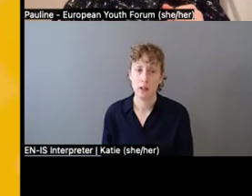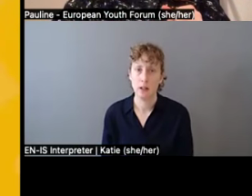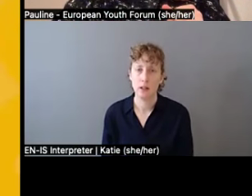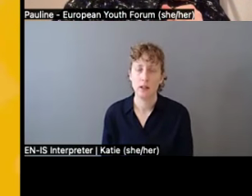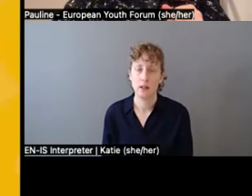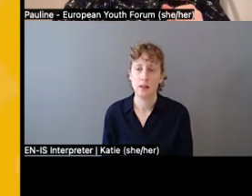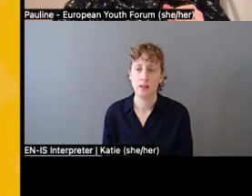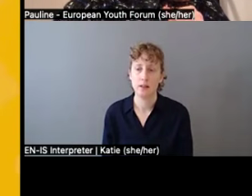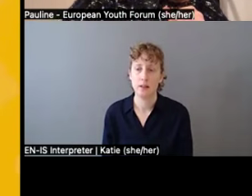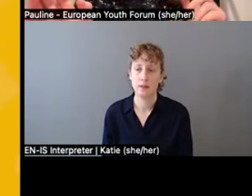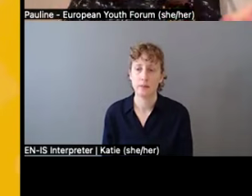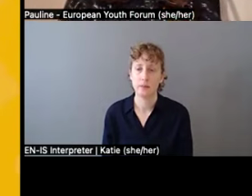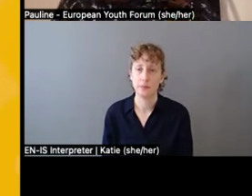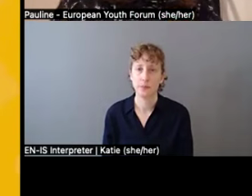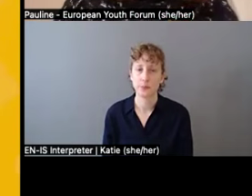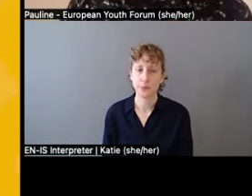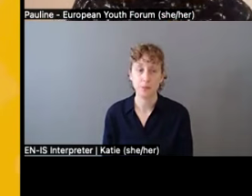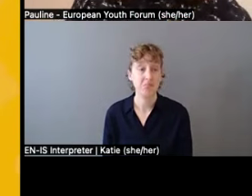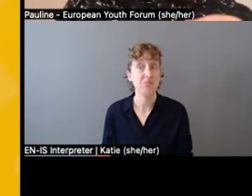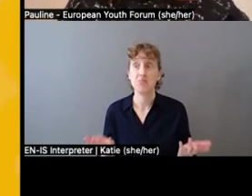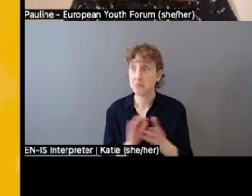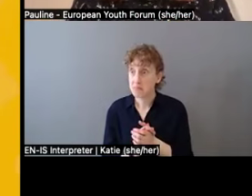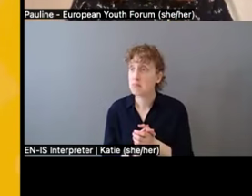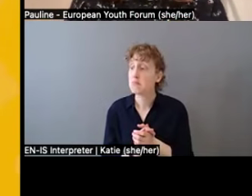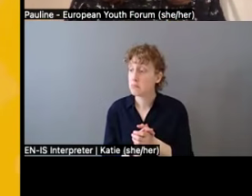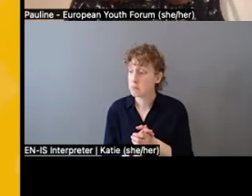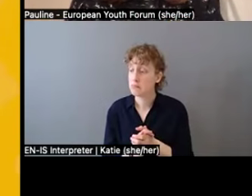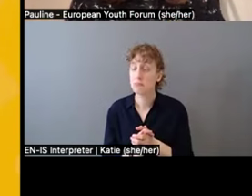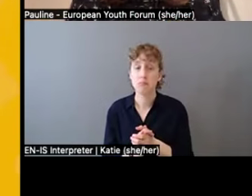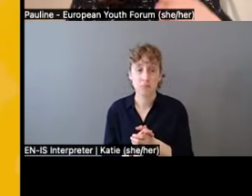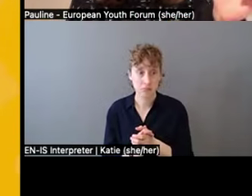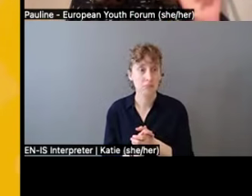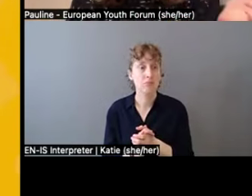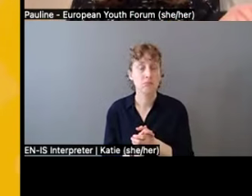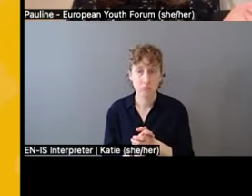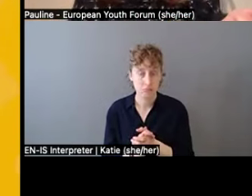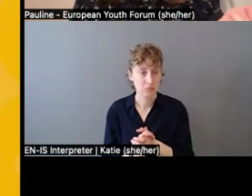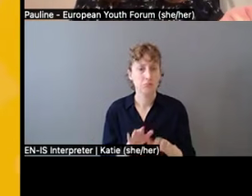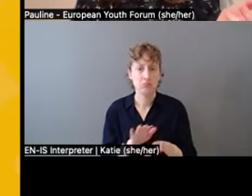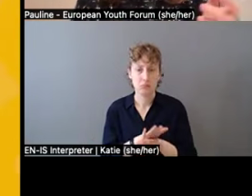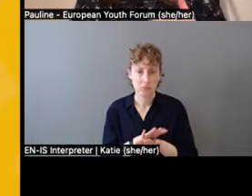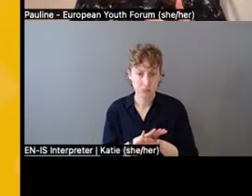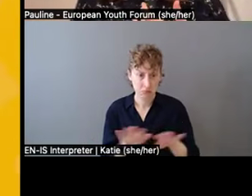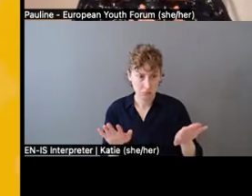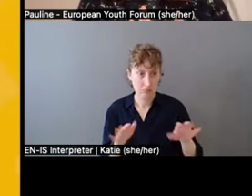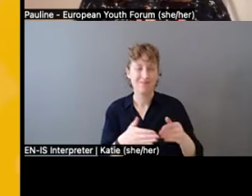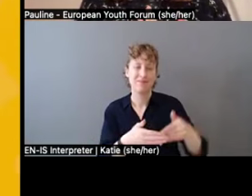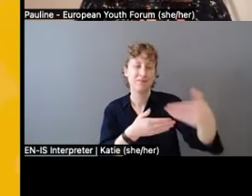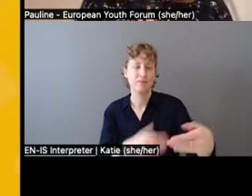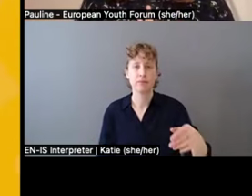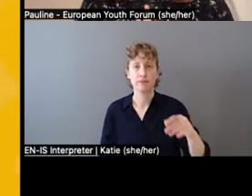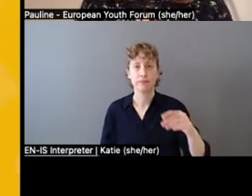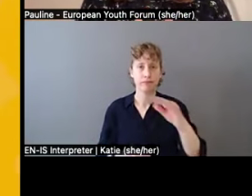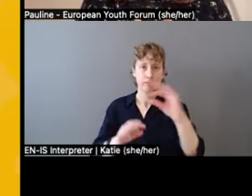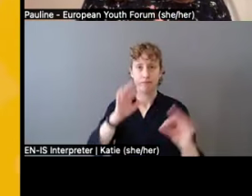So this is it for the templates. If you have questions, we'll have a Q&A session after. So you'll also be